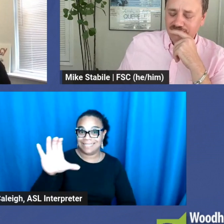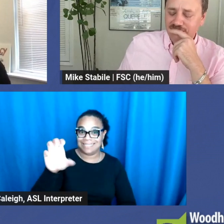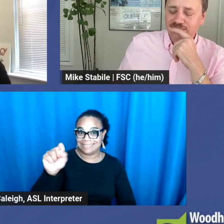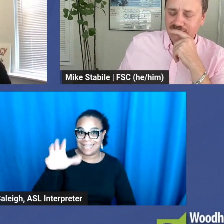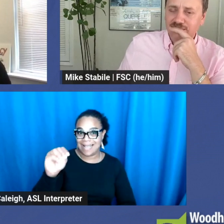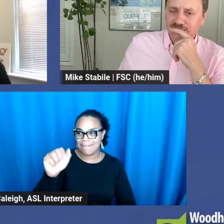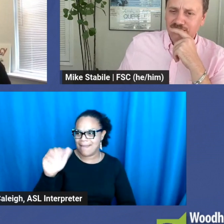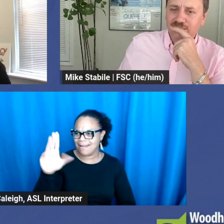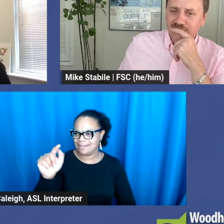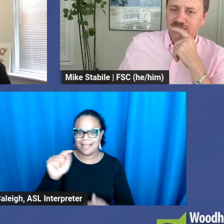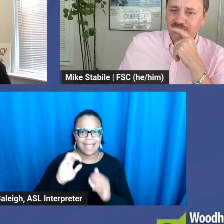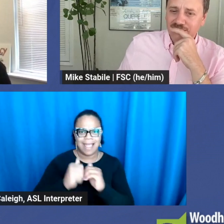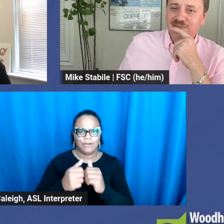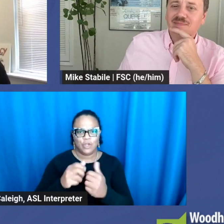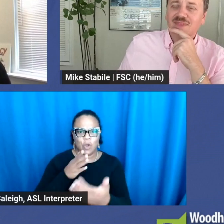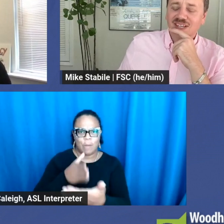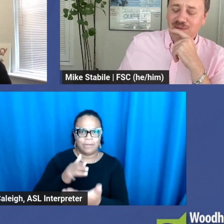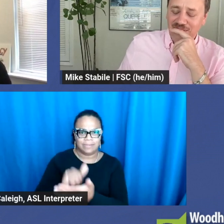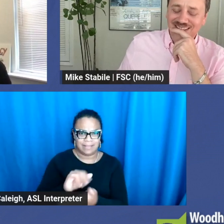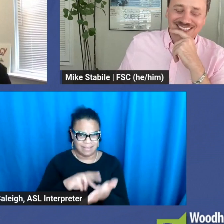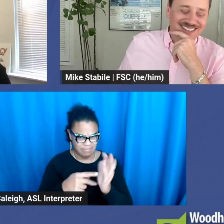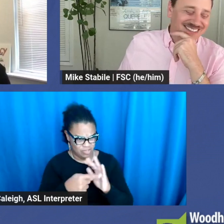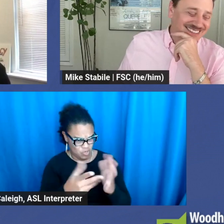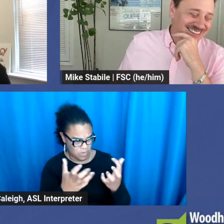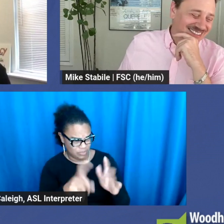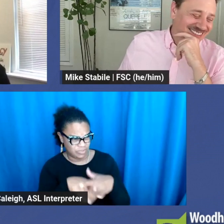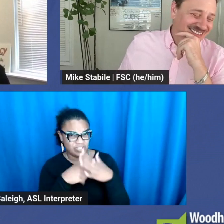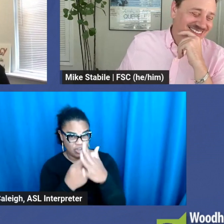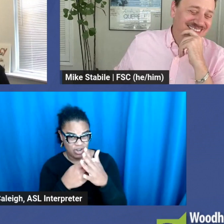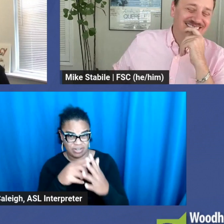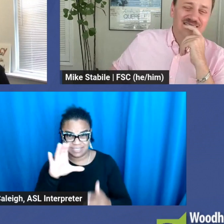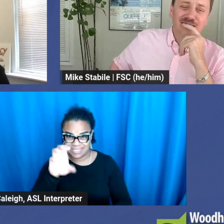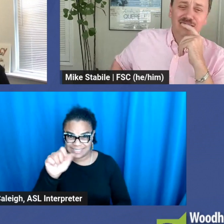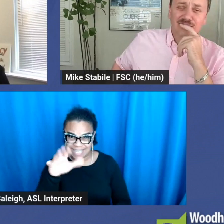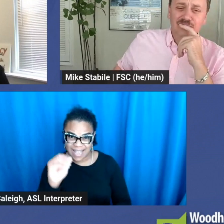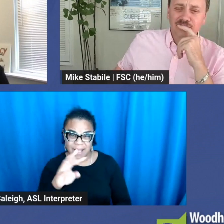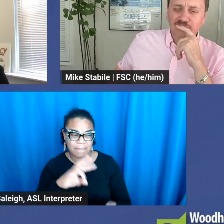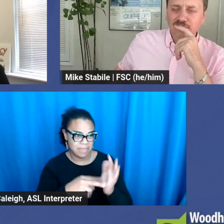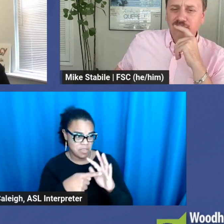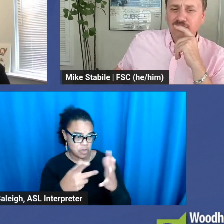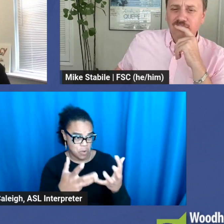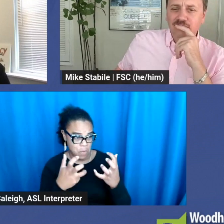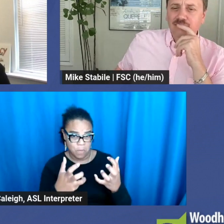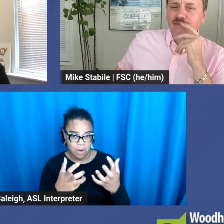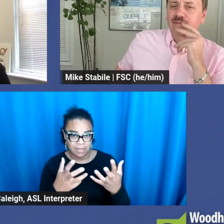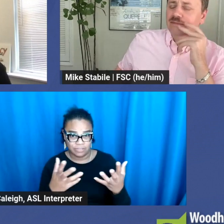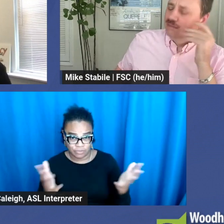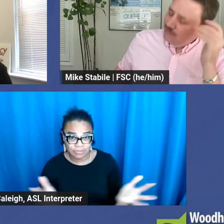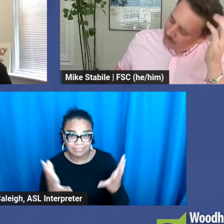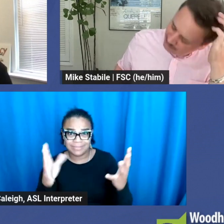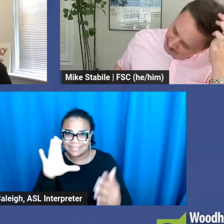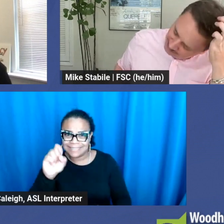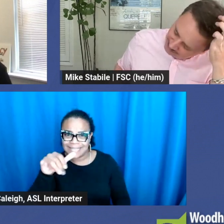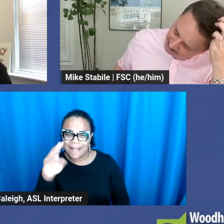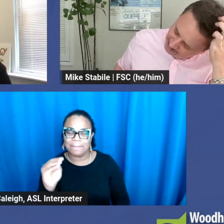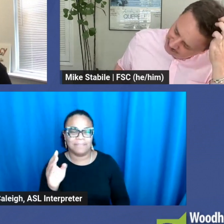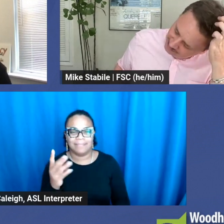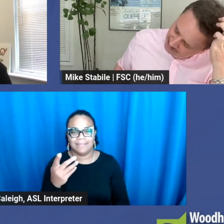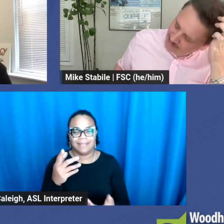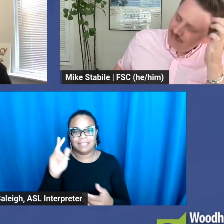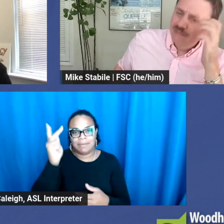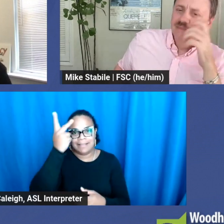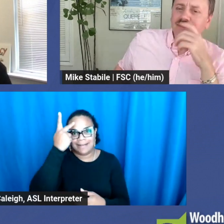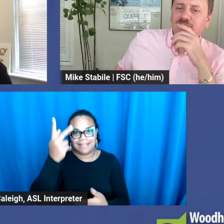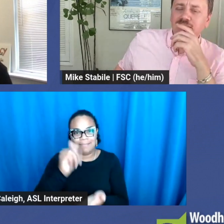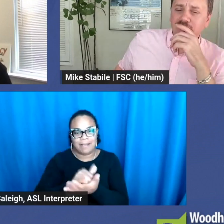you want to start CSAM? Are you in favor of CSAM? It's just politically unwinnable. And so the strategy actually needs to be